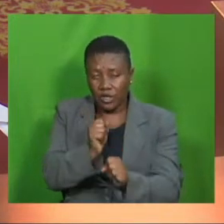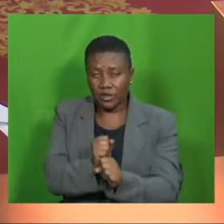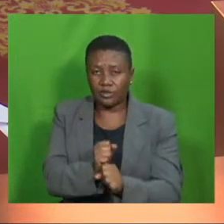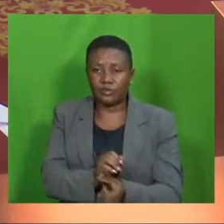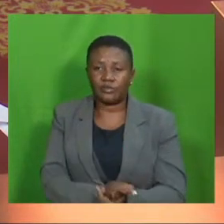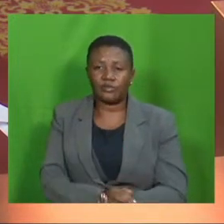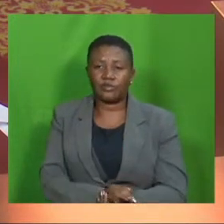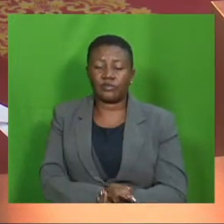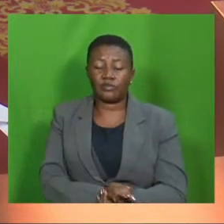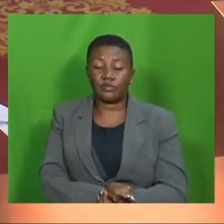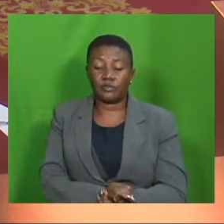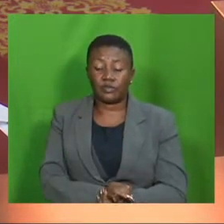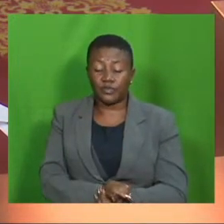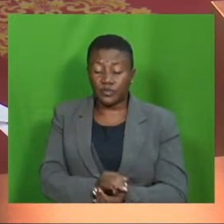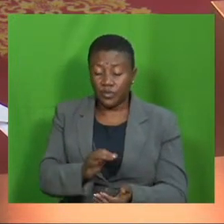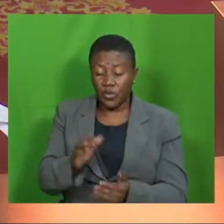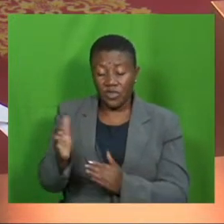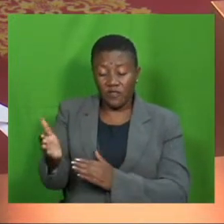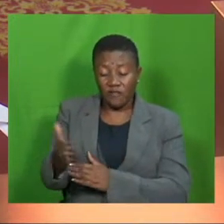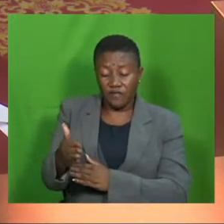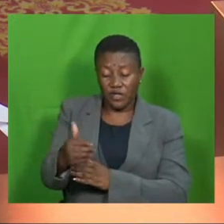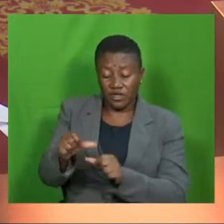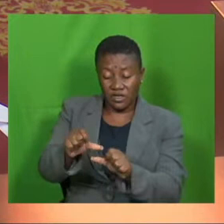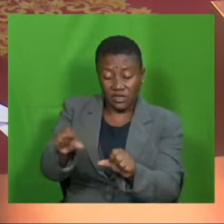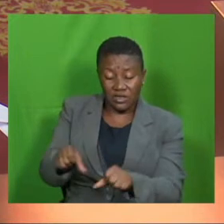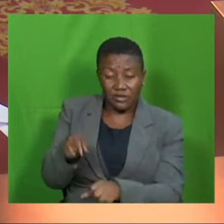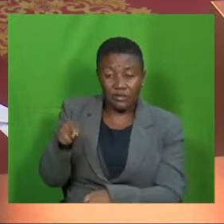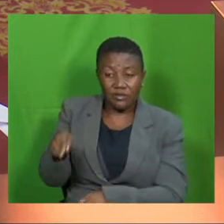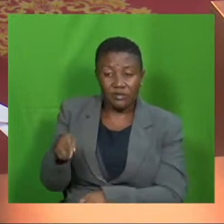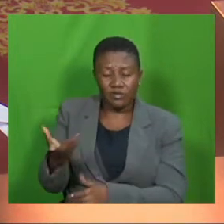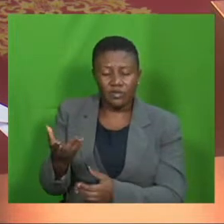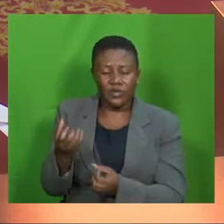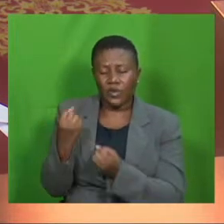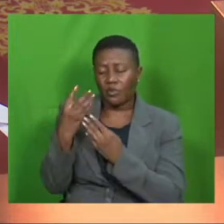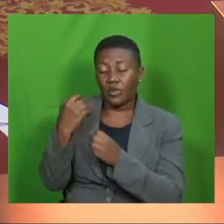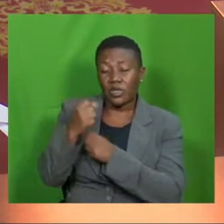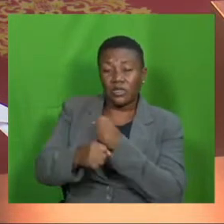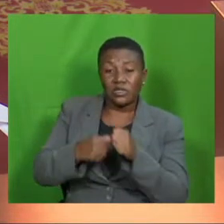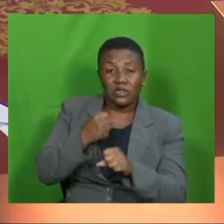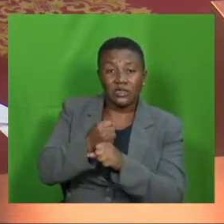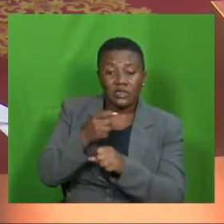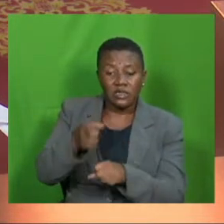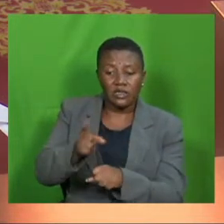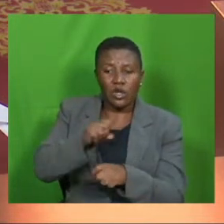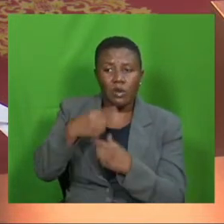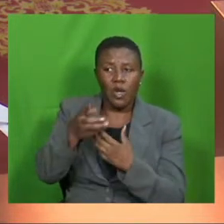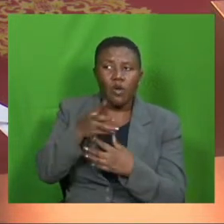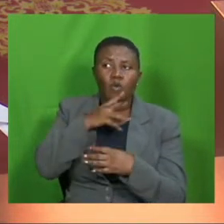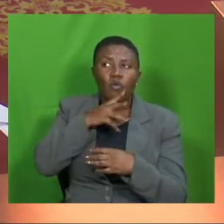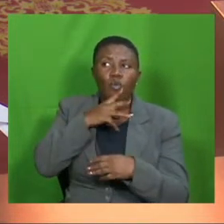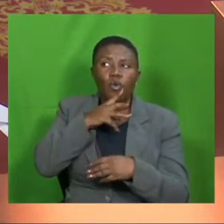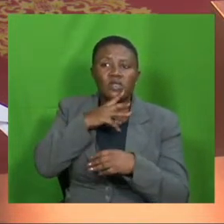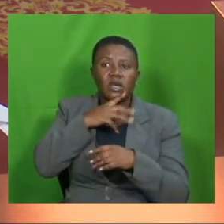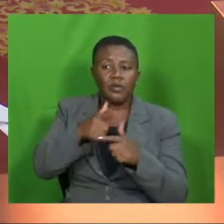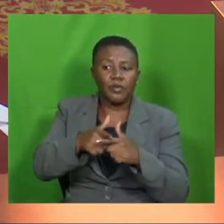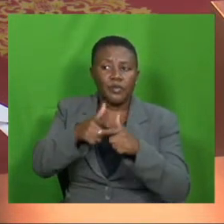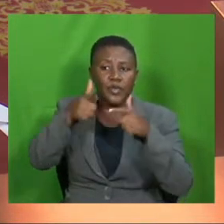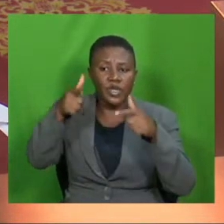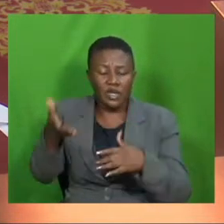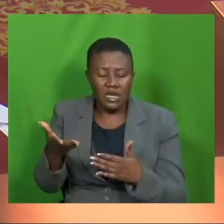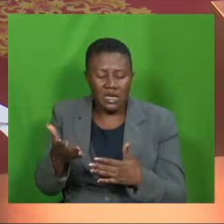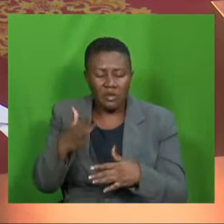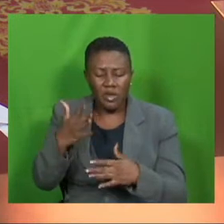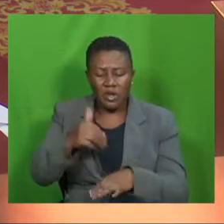the fisheries sector has over the years been dominated by the marine subsector. The over-dependency on